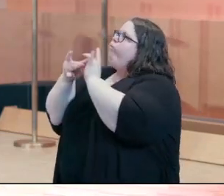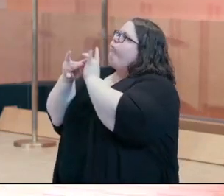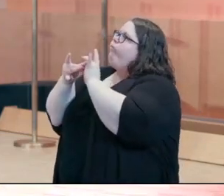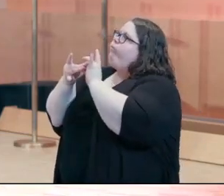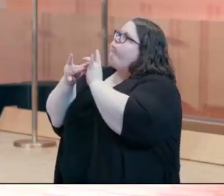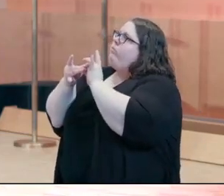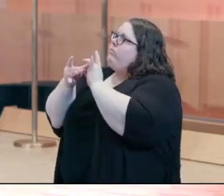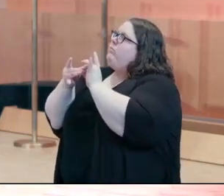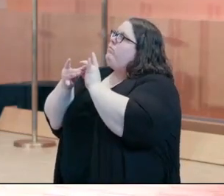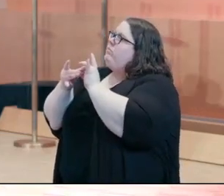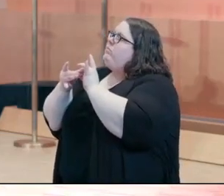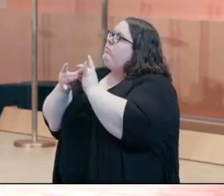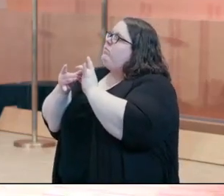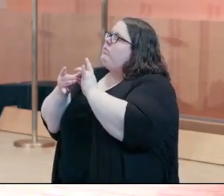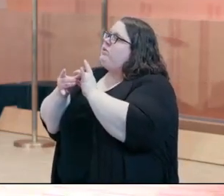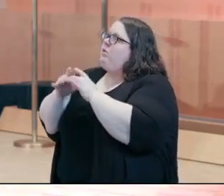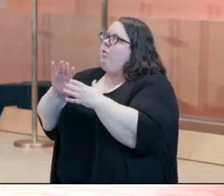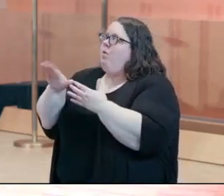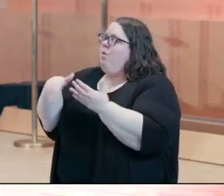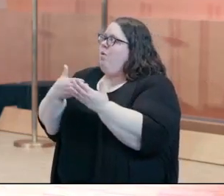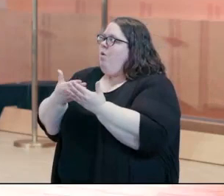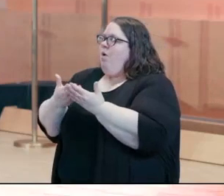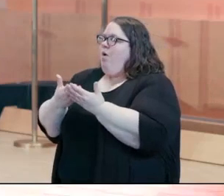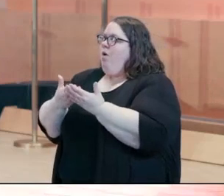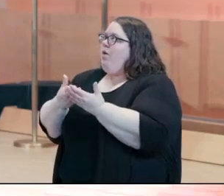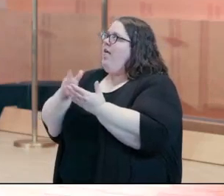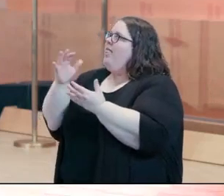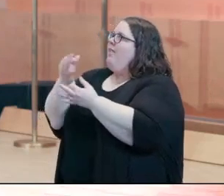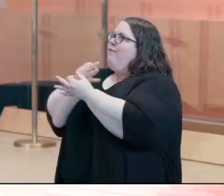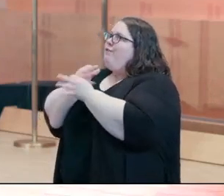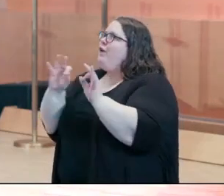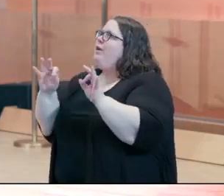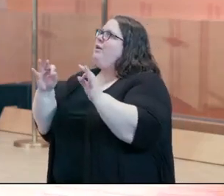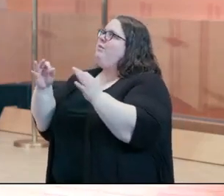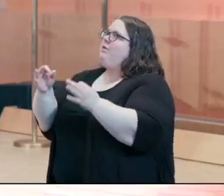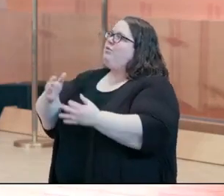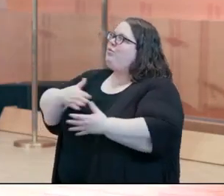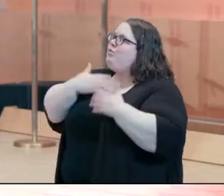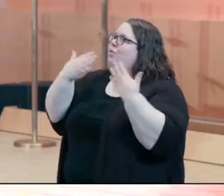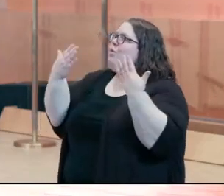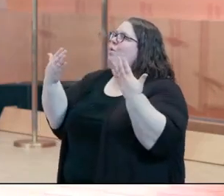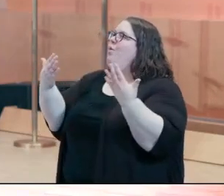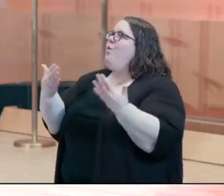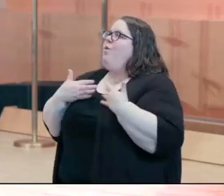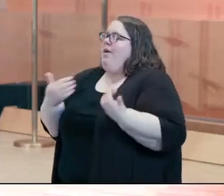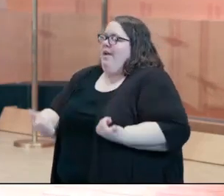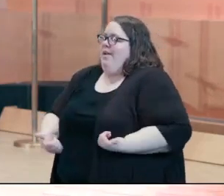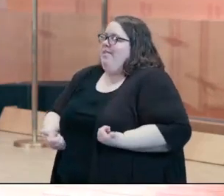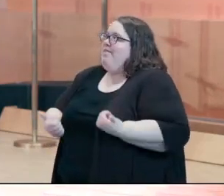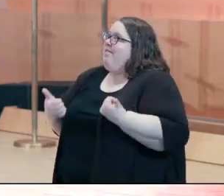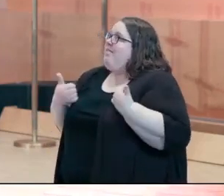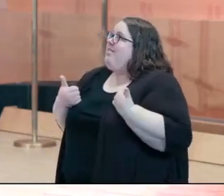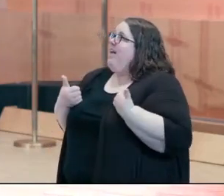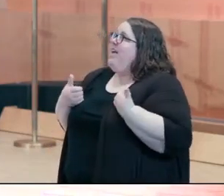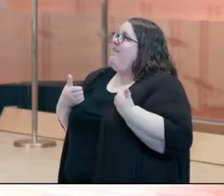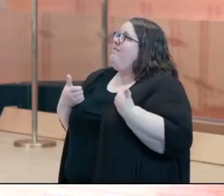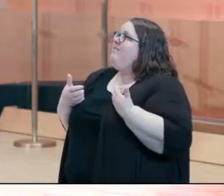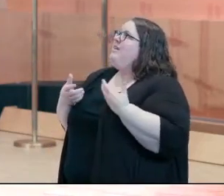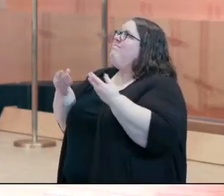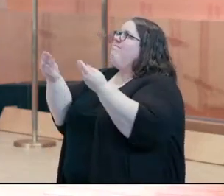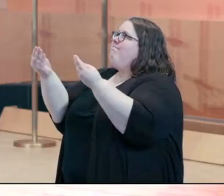So, Lord, let us receive all the freedom and joy and life that is found in that reality,